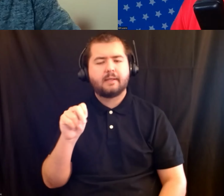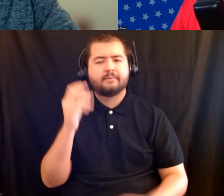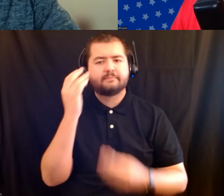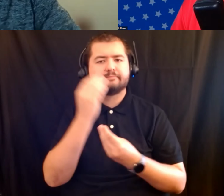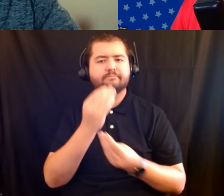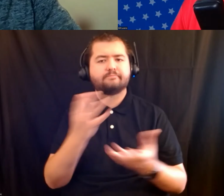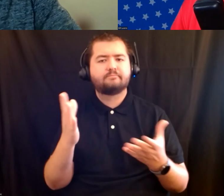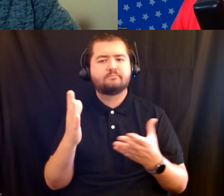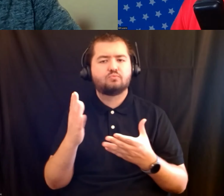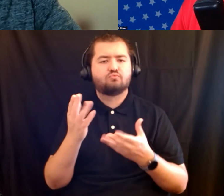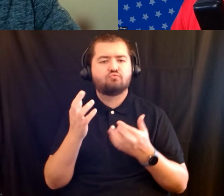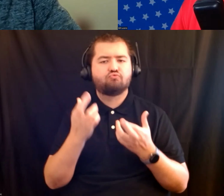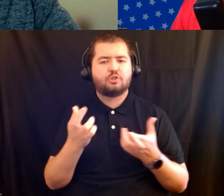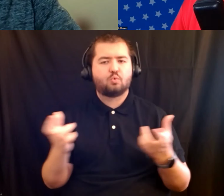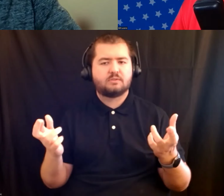Great.